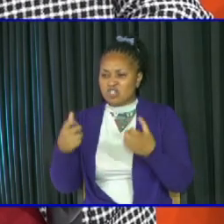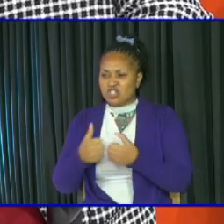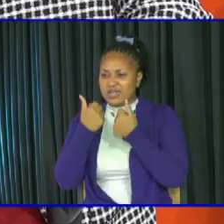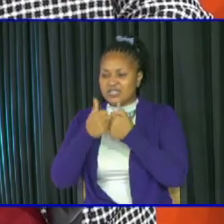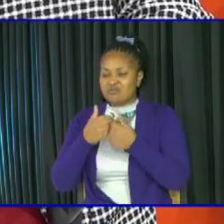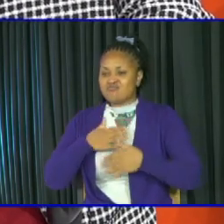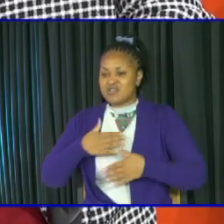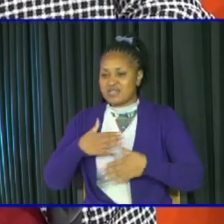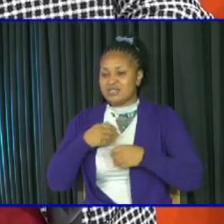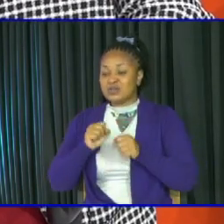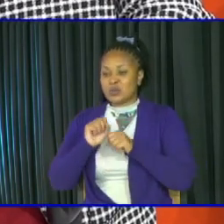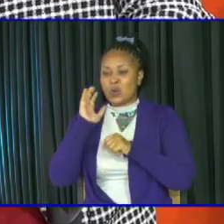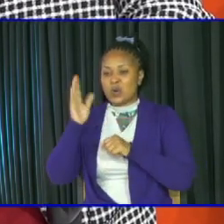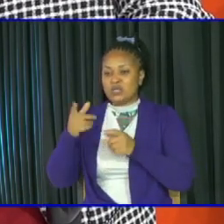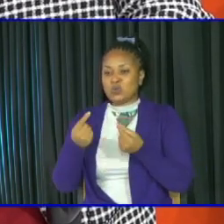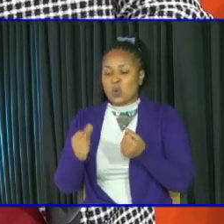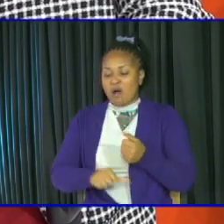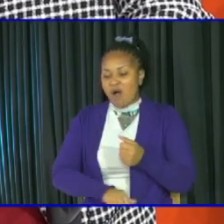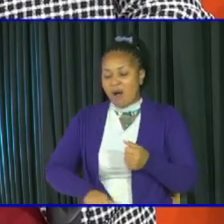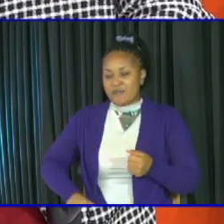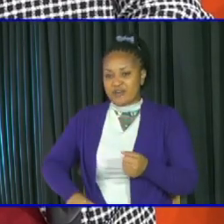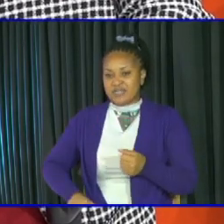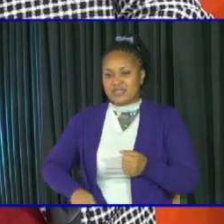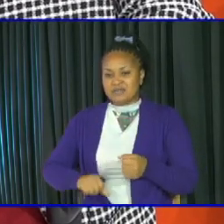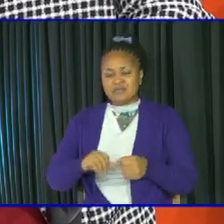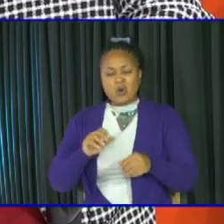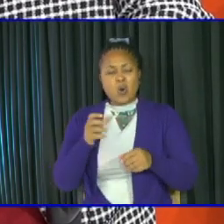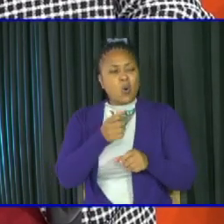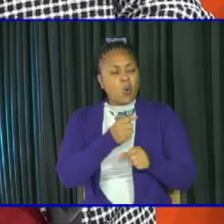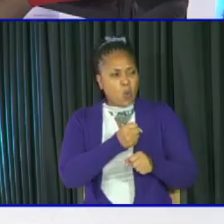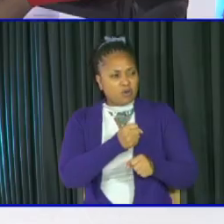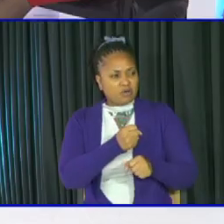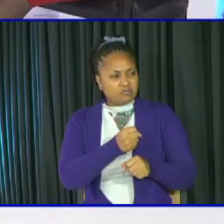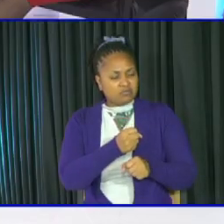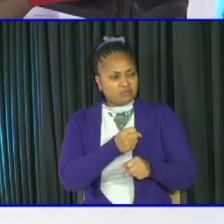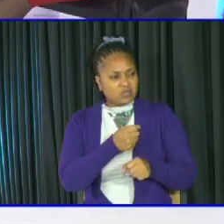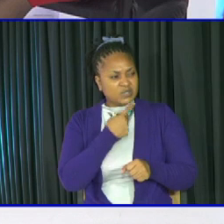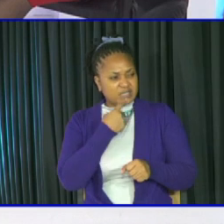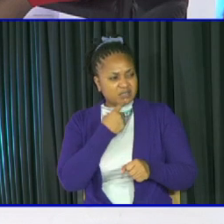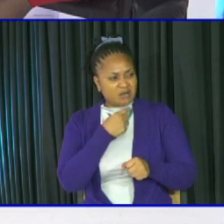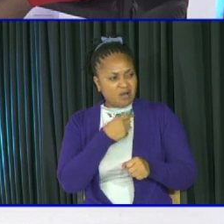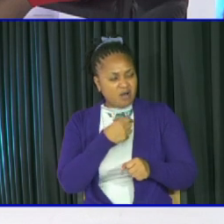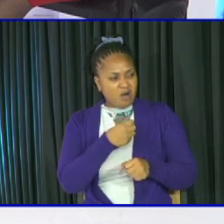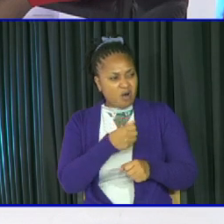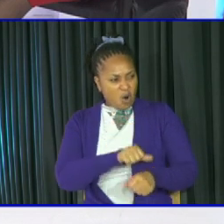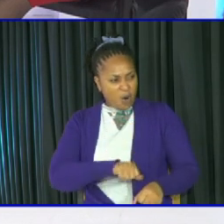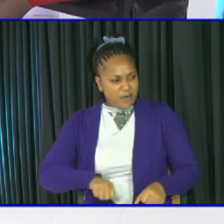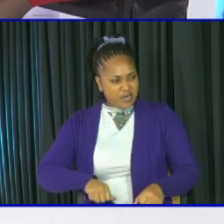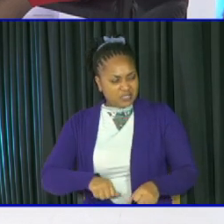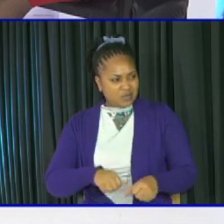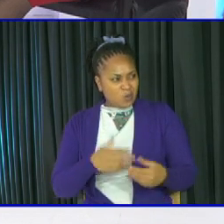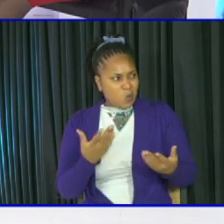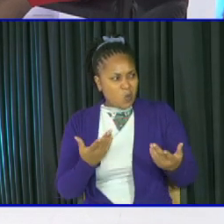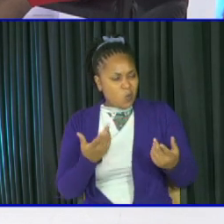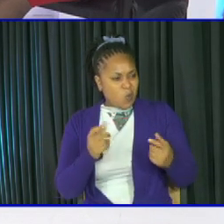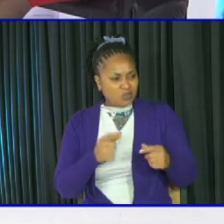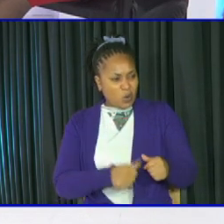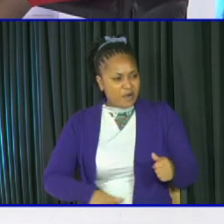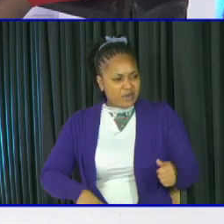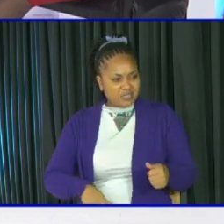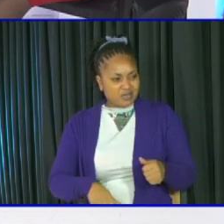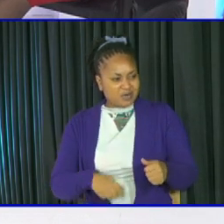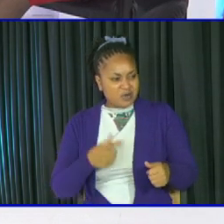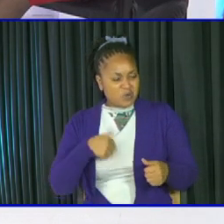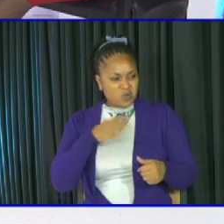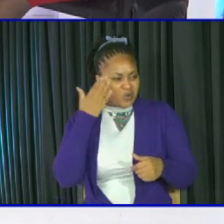the operation while I was almost 7 months pregnant. Hold on, you're saying the operation like everyone is supposed to actually figure out what it is. Okay, say I exactly had a,